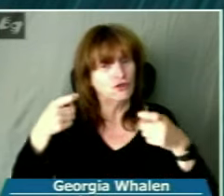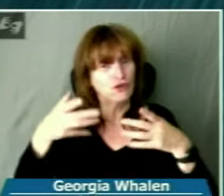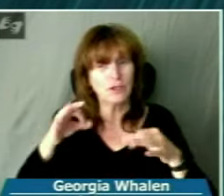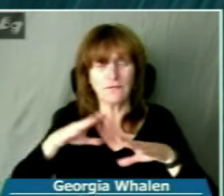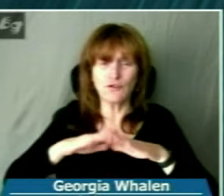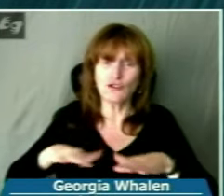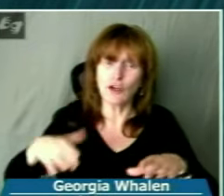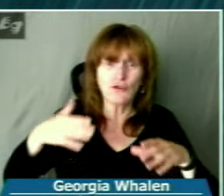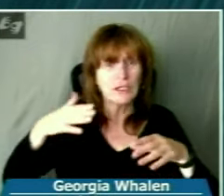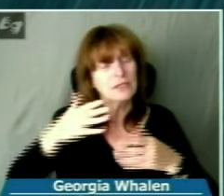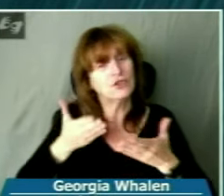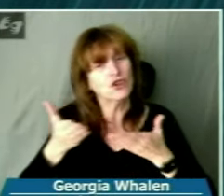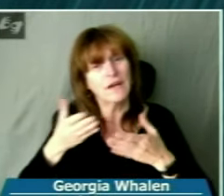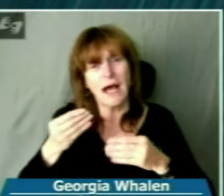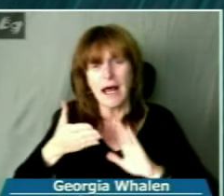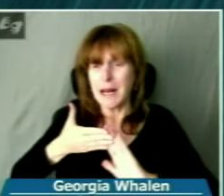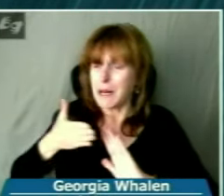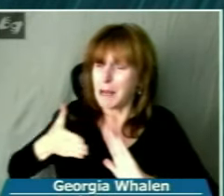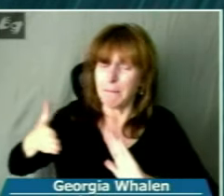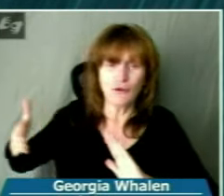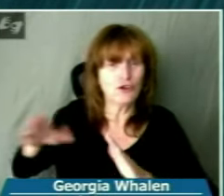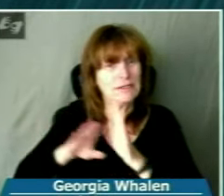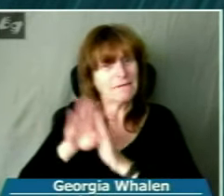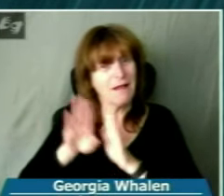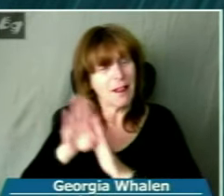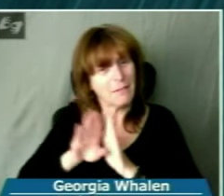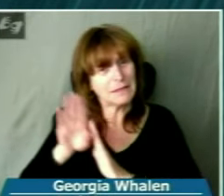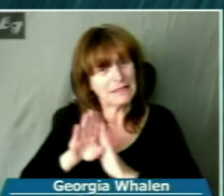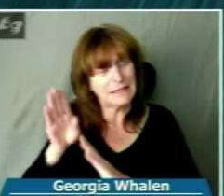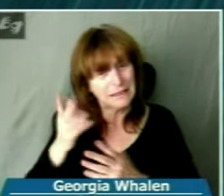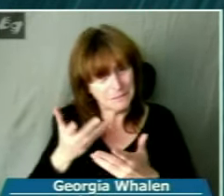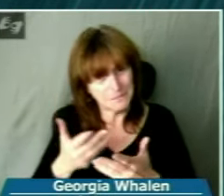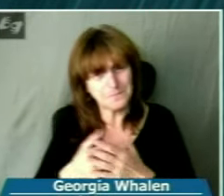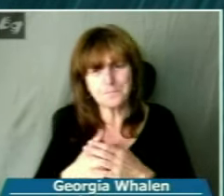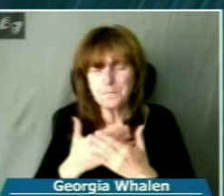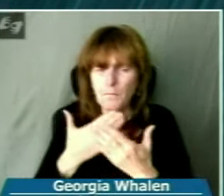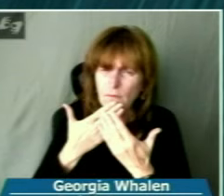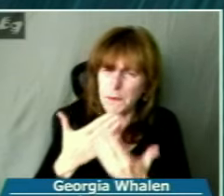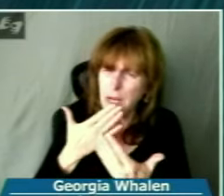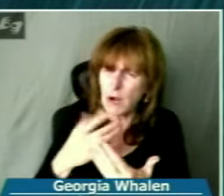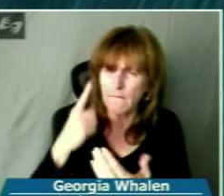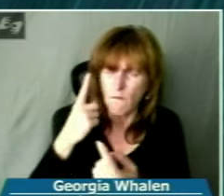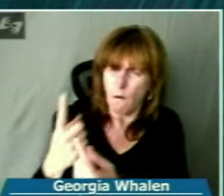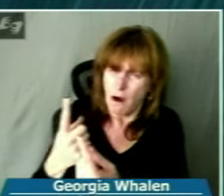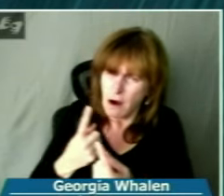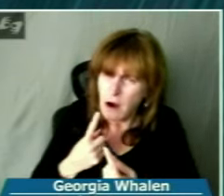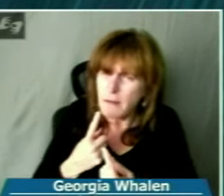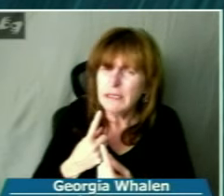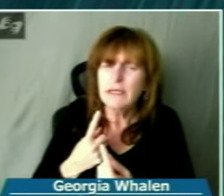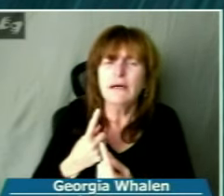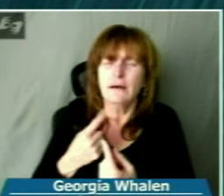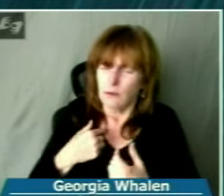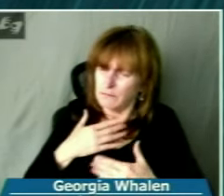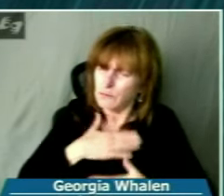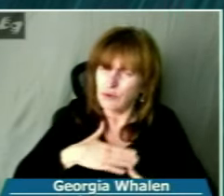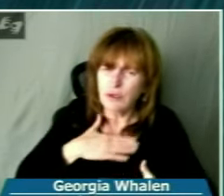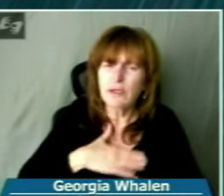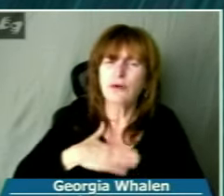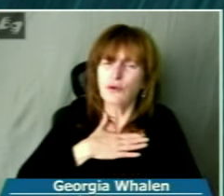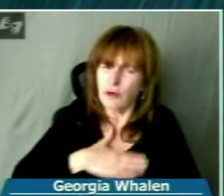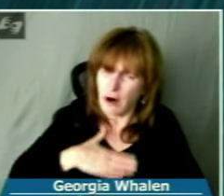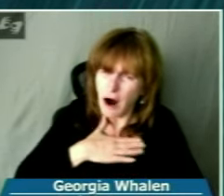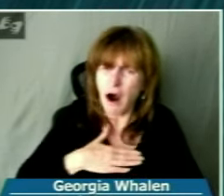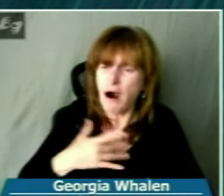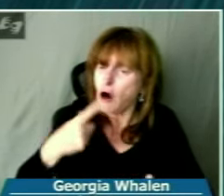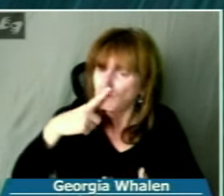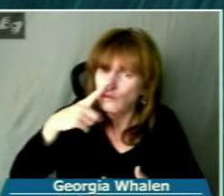this evening. Grace, thank you very much for your time this evening. We do appreciate it. Perhaps you could start by talking about some of the measures the